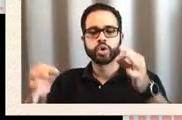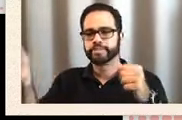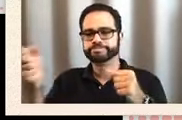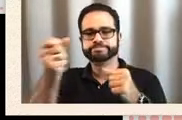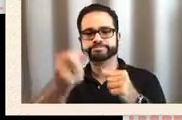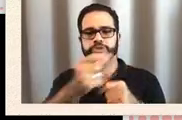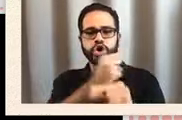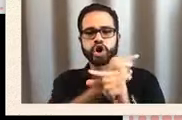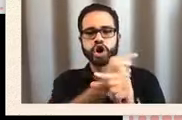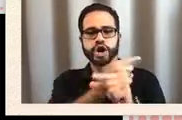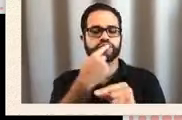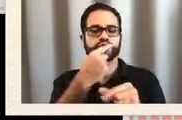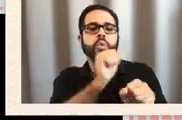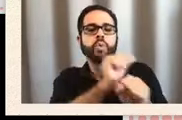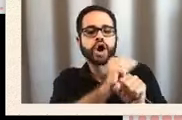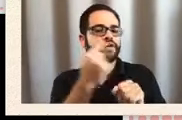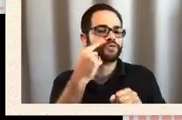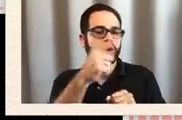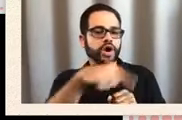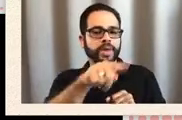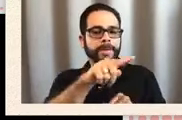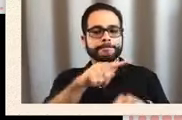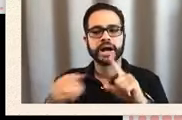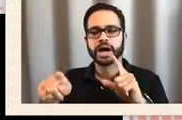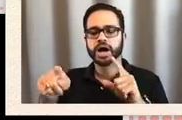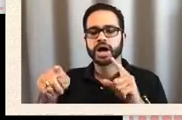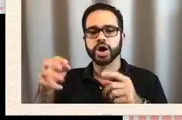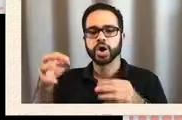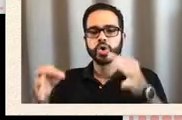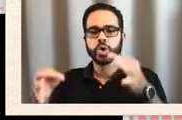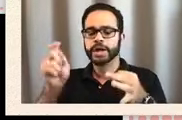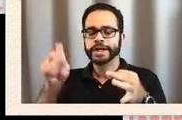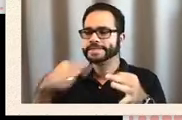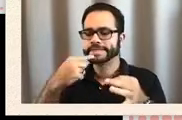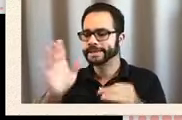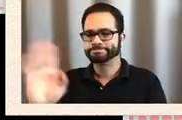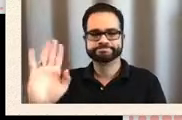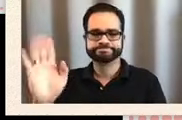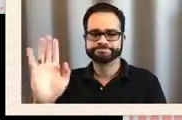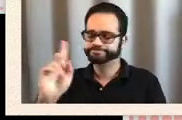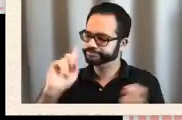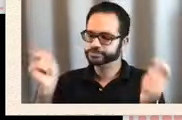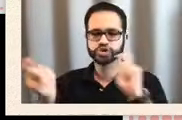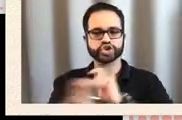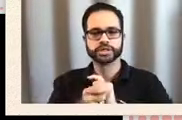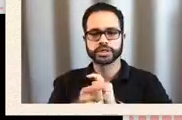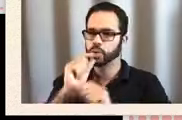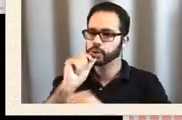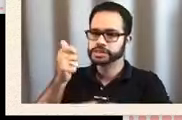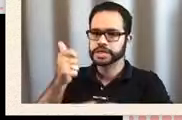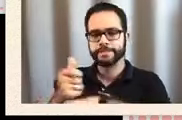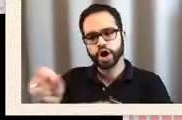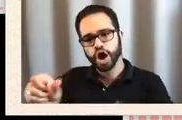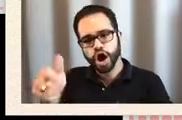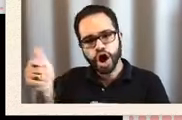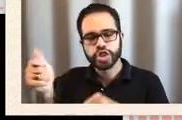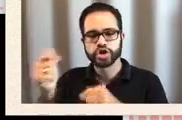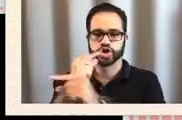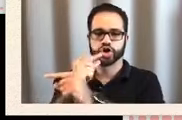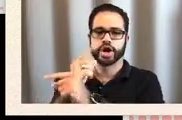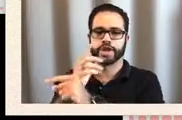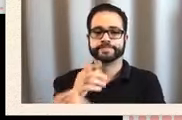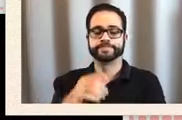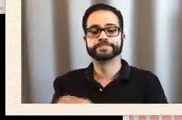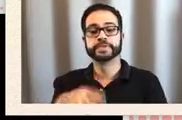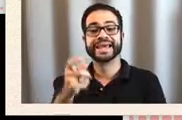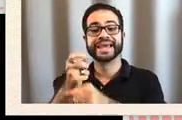change its mind and say, I don't like how you're doing this job, guardian. I'm going to appoint a different guardian. If you're a guardian, every year you have to submit a report to the